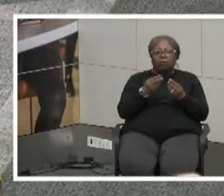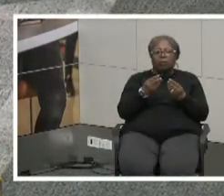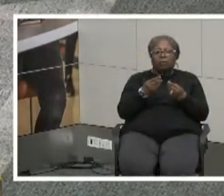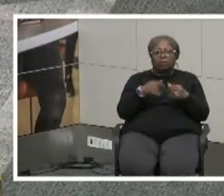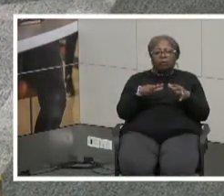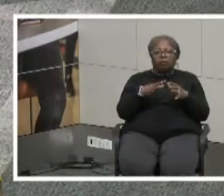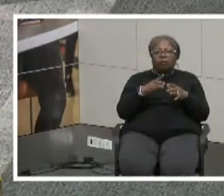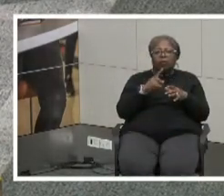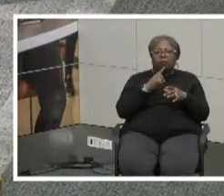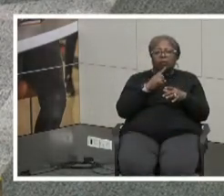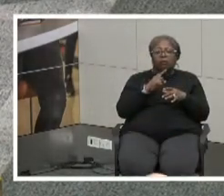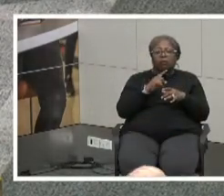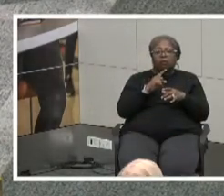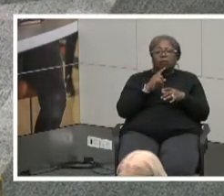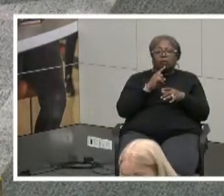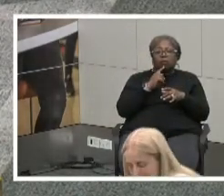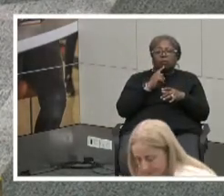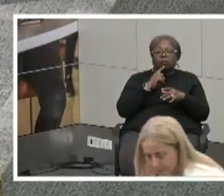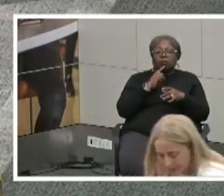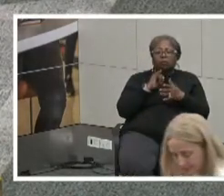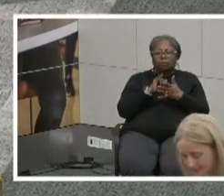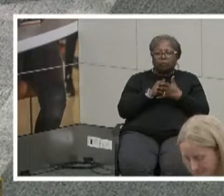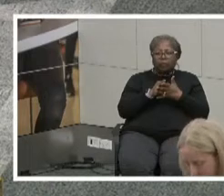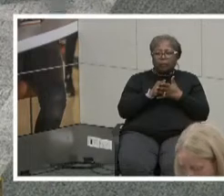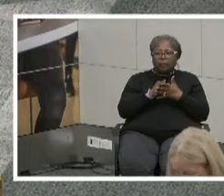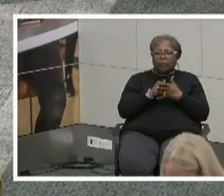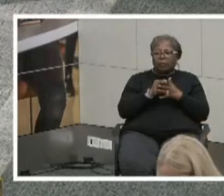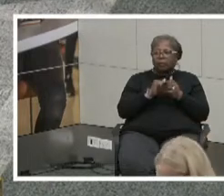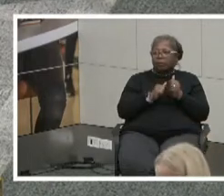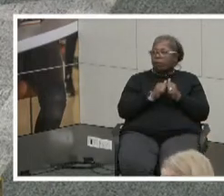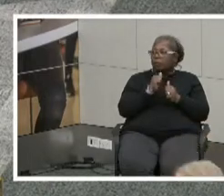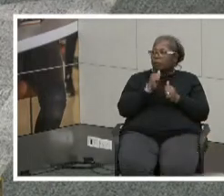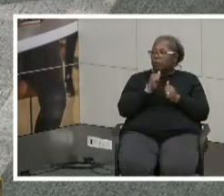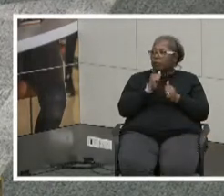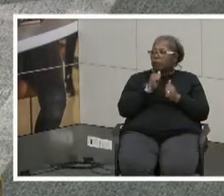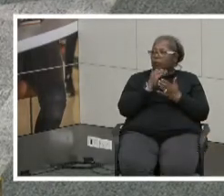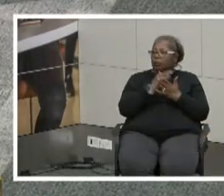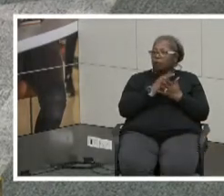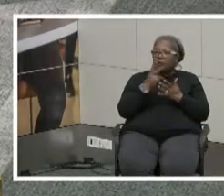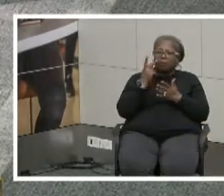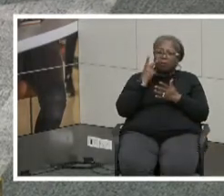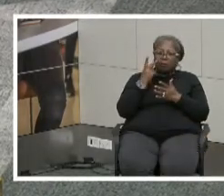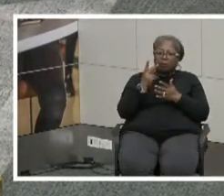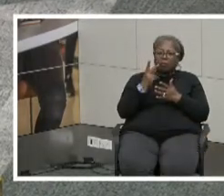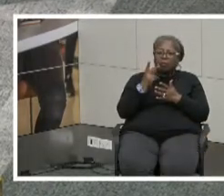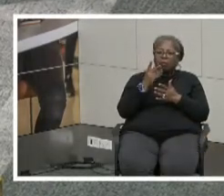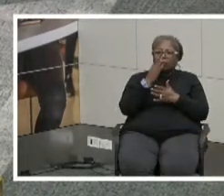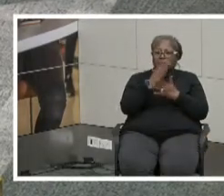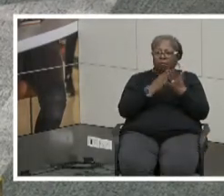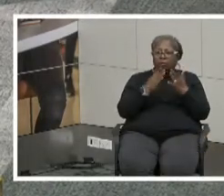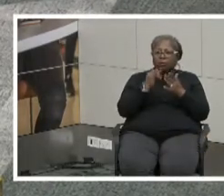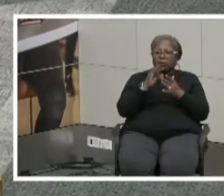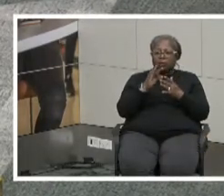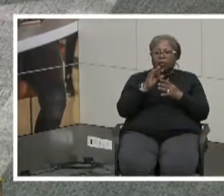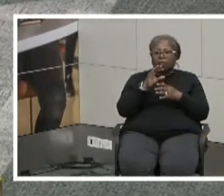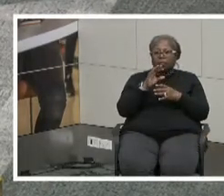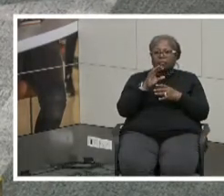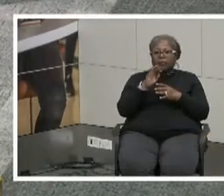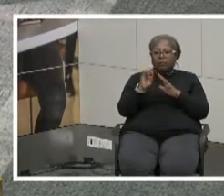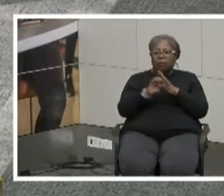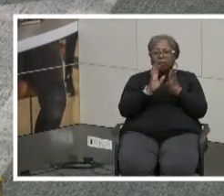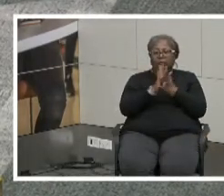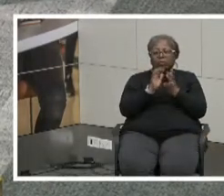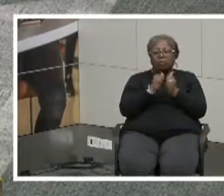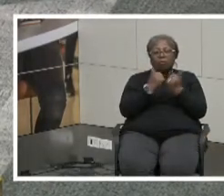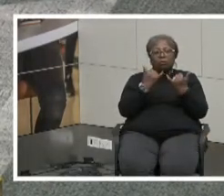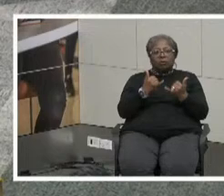proximity to employment in good schools in most real estate listings you see a line that says Zone to coveted Elementary School with the